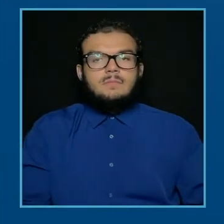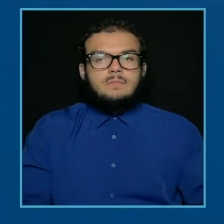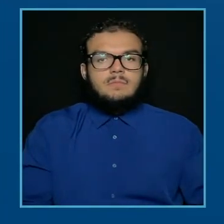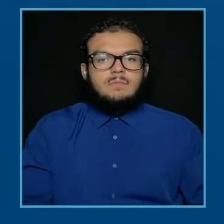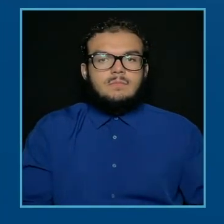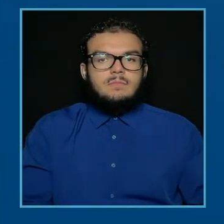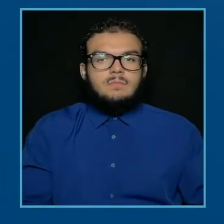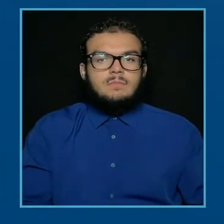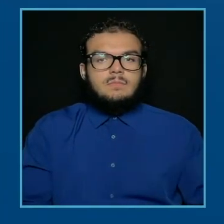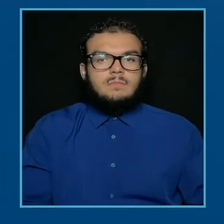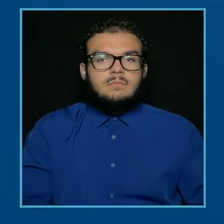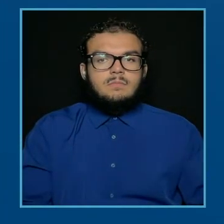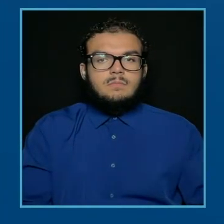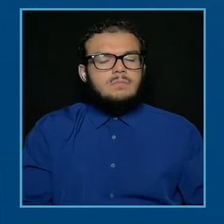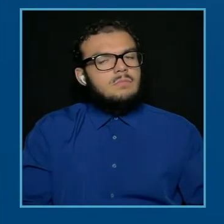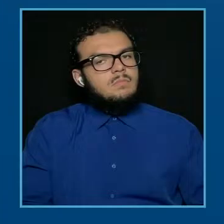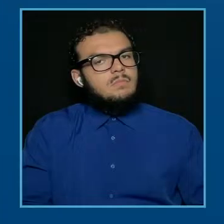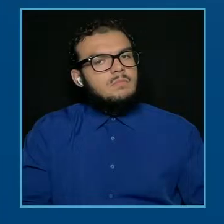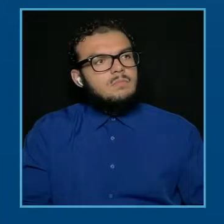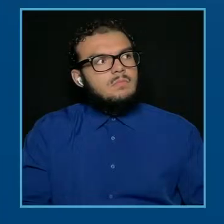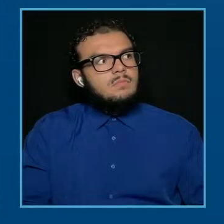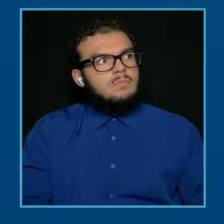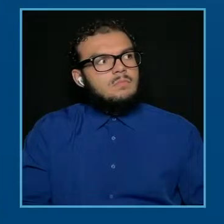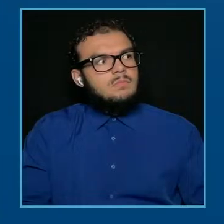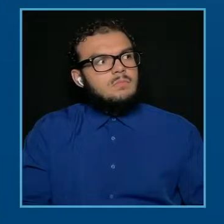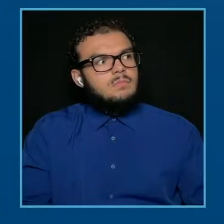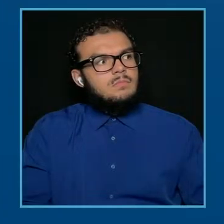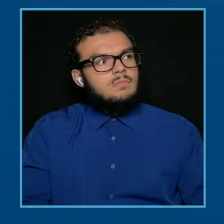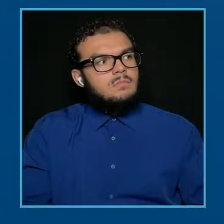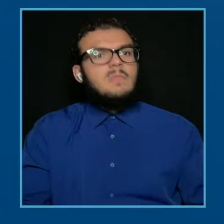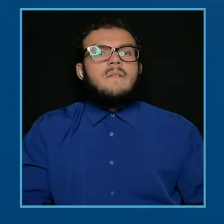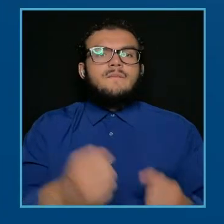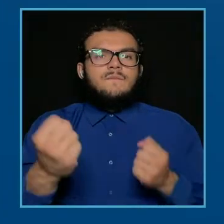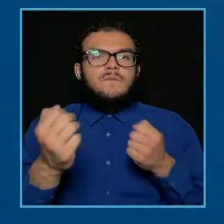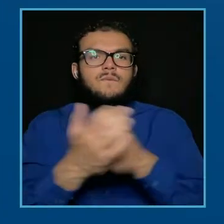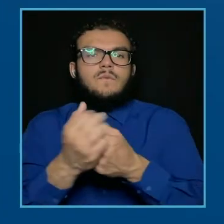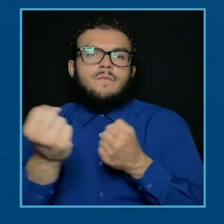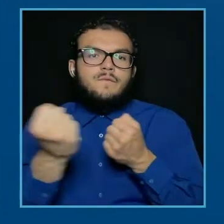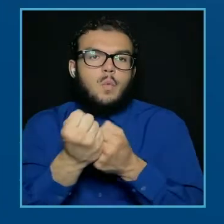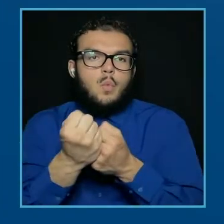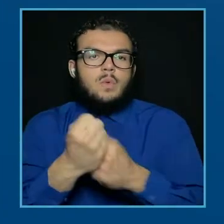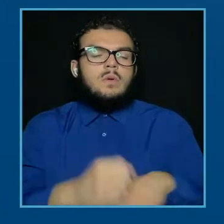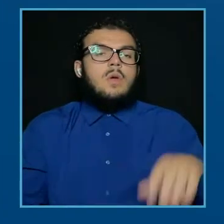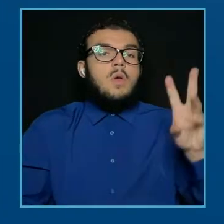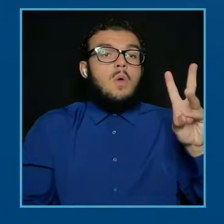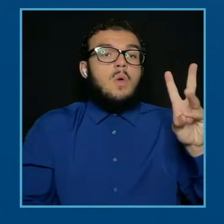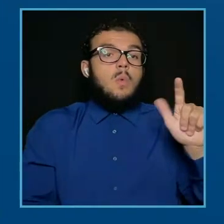Valdez votes aye. Mr. Valdez votes for. Mr. Walters.